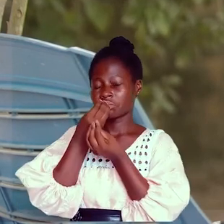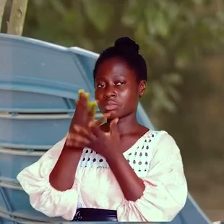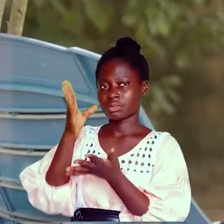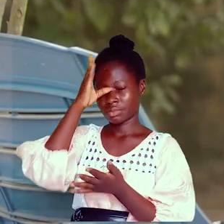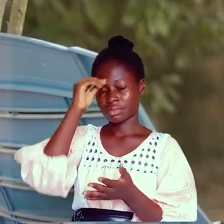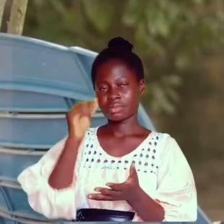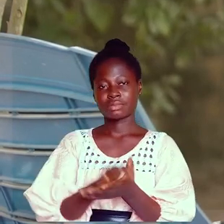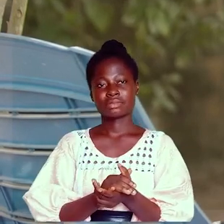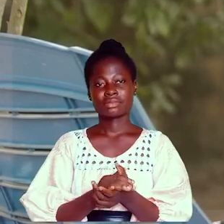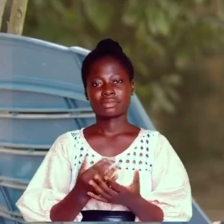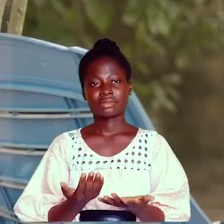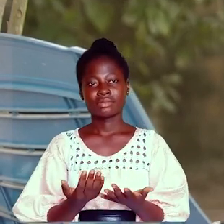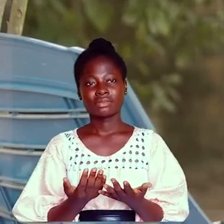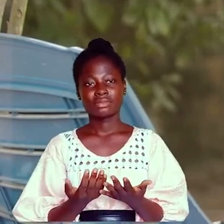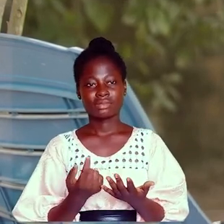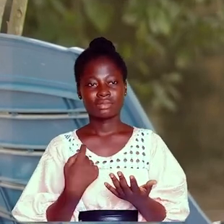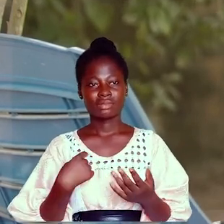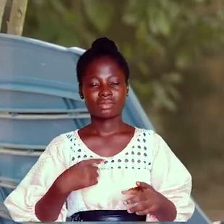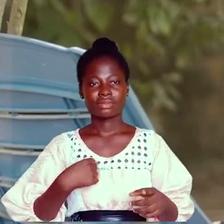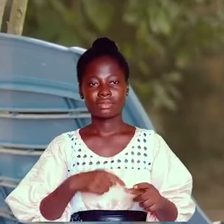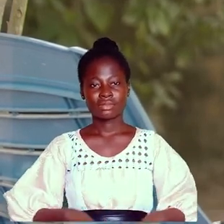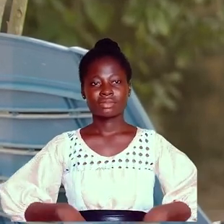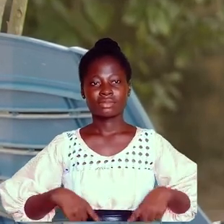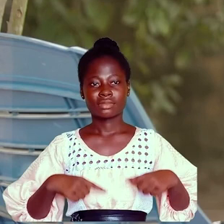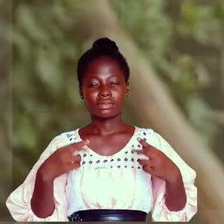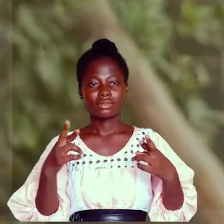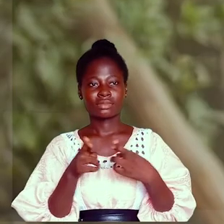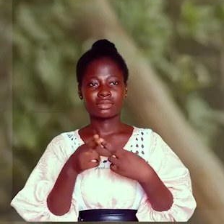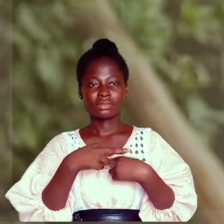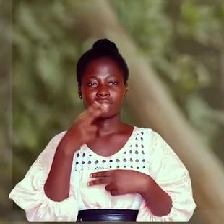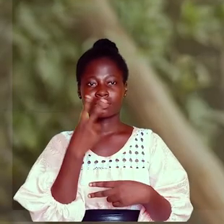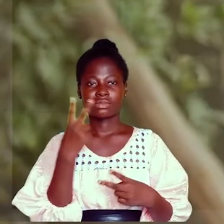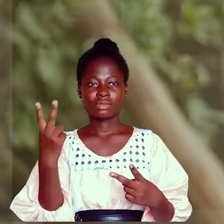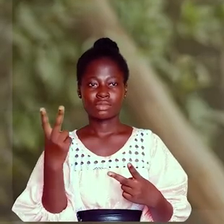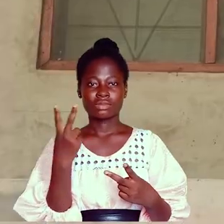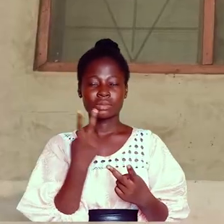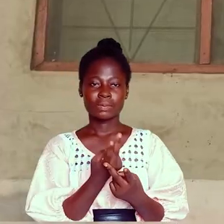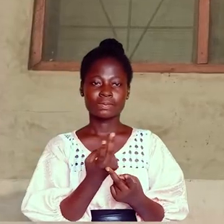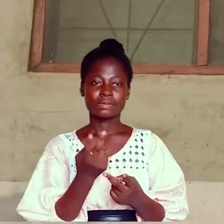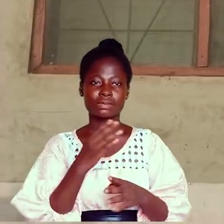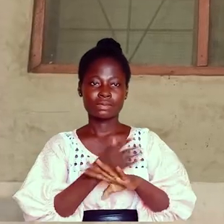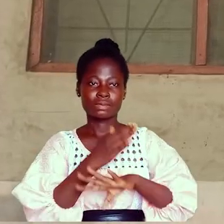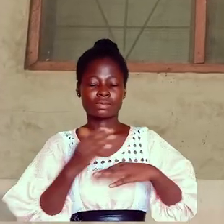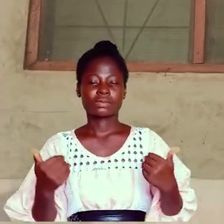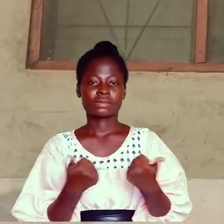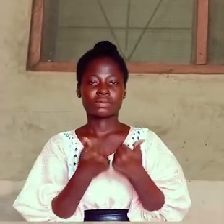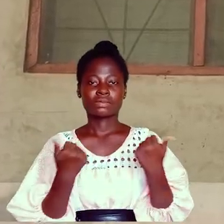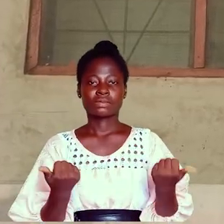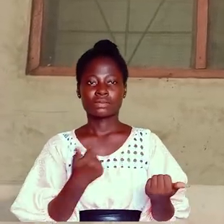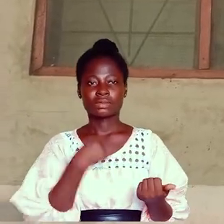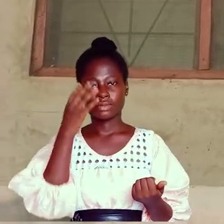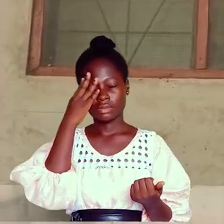she went to tell my husband. We were then living in a chamber in a hall apartment. And after